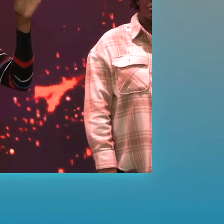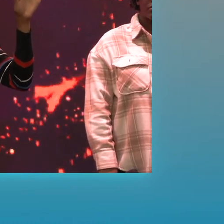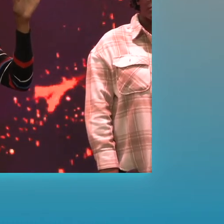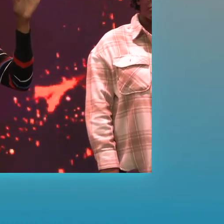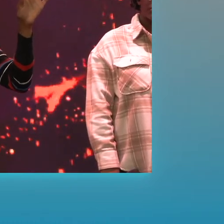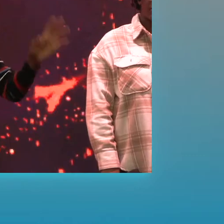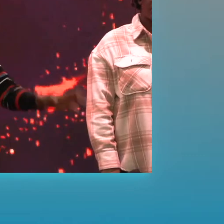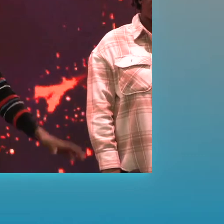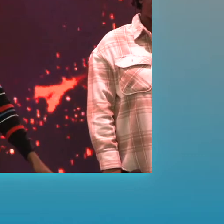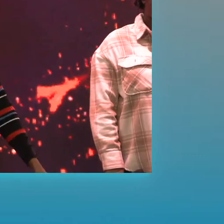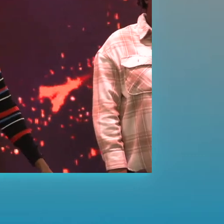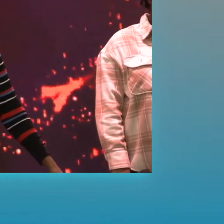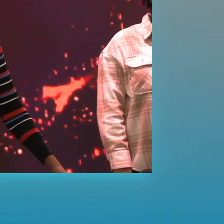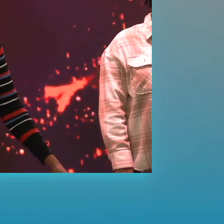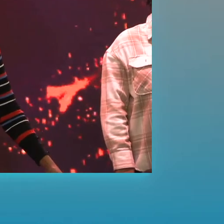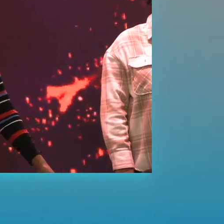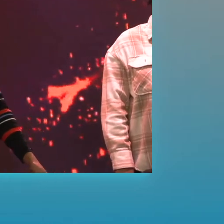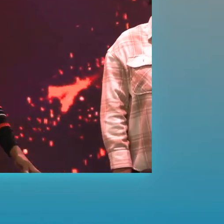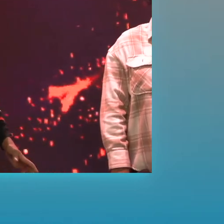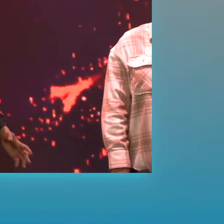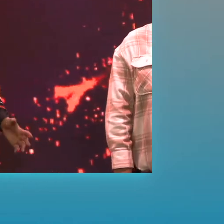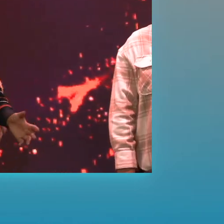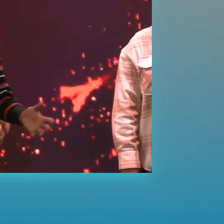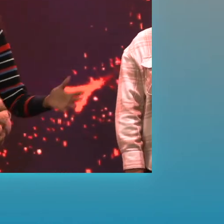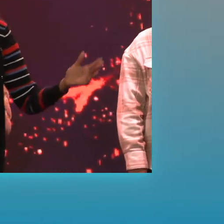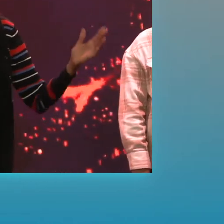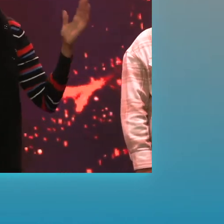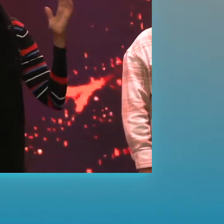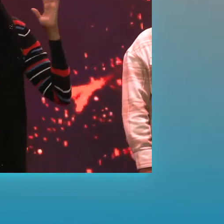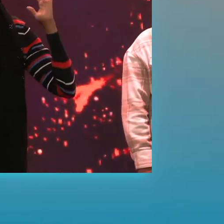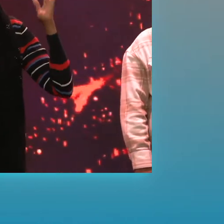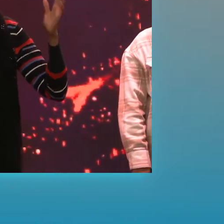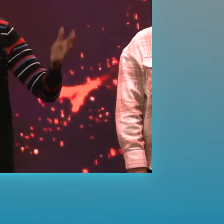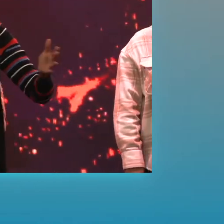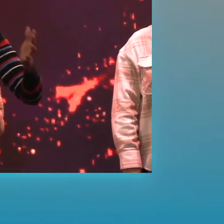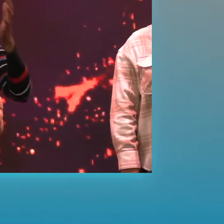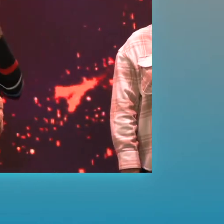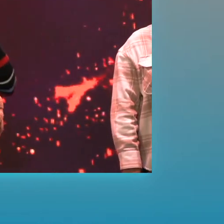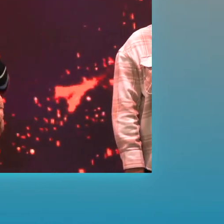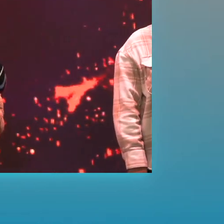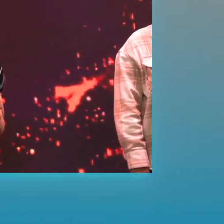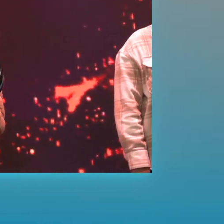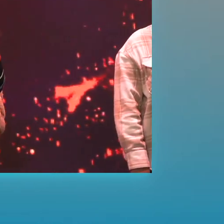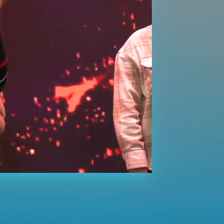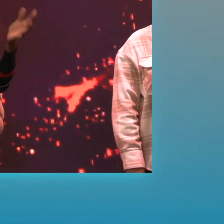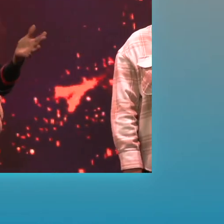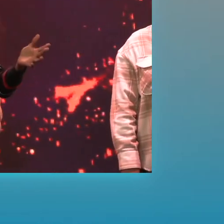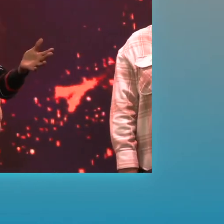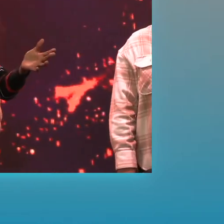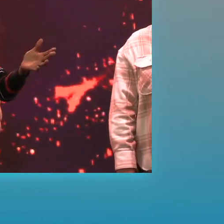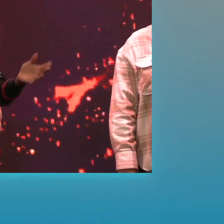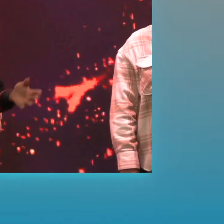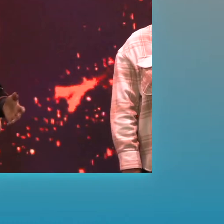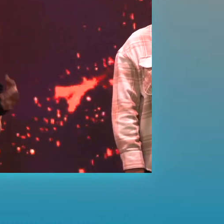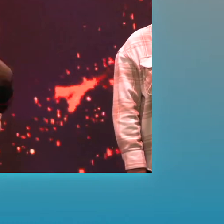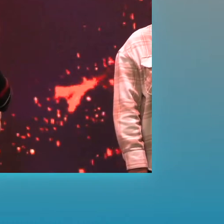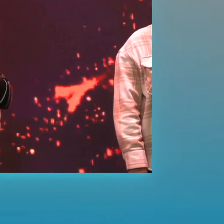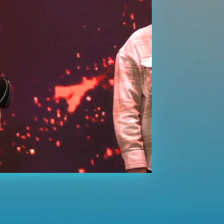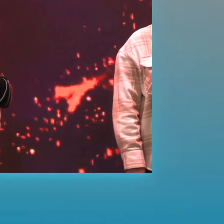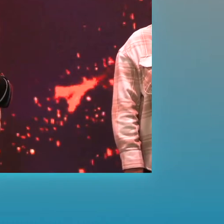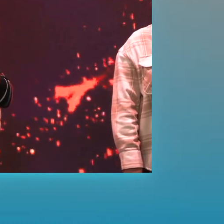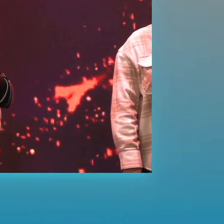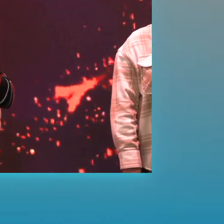tonight? Yeah, absolutely. Absolutely. We are here to praise the Lord and to seek His face, be it